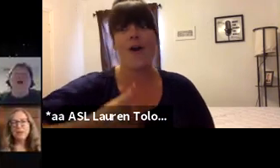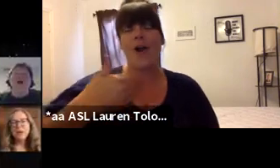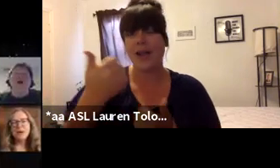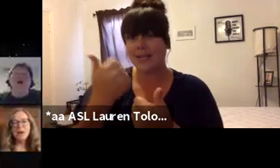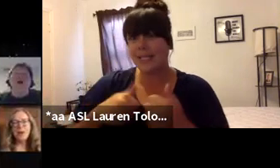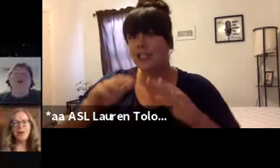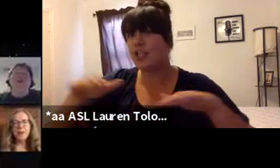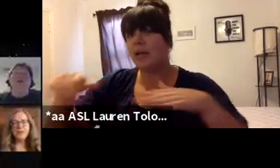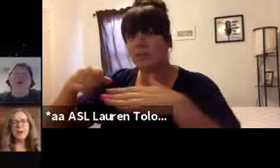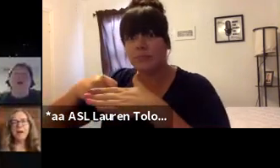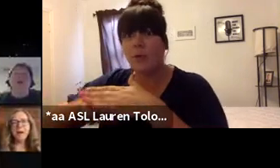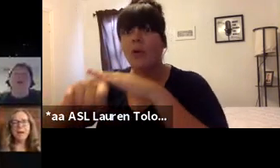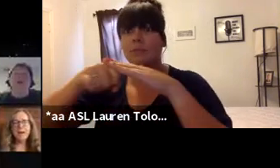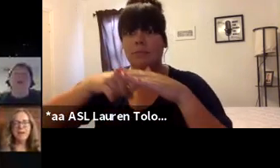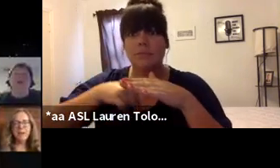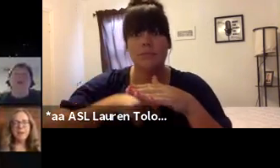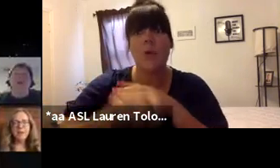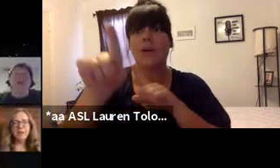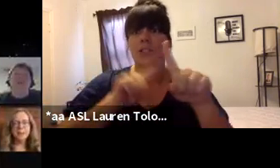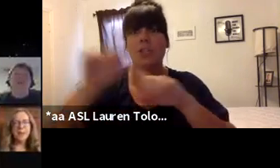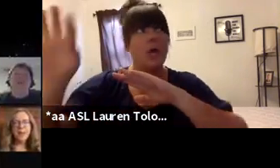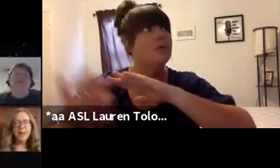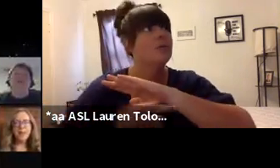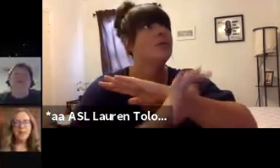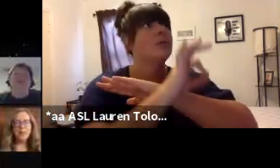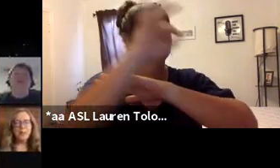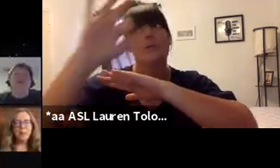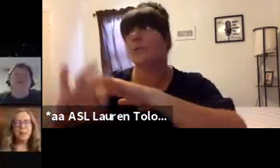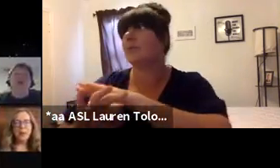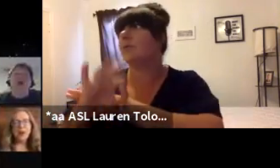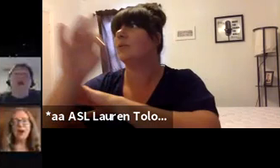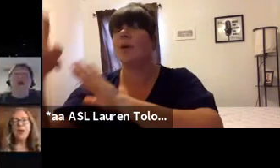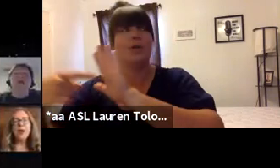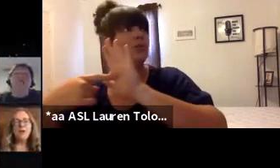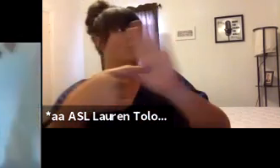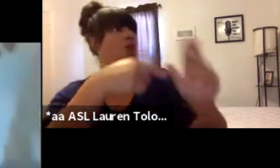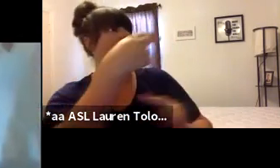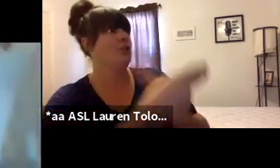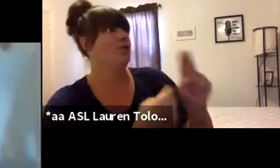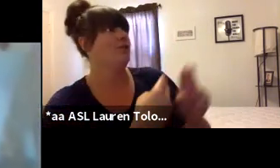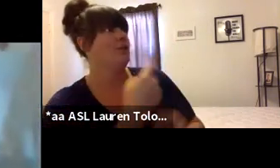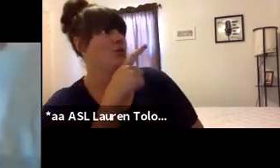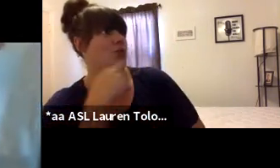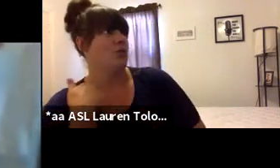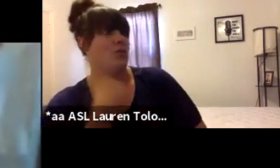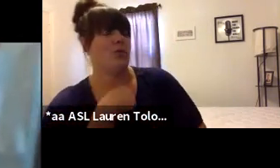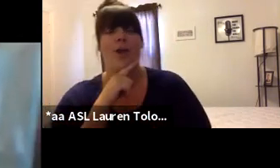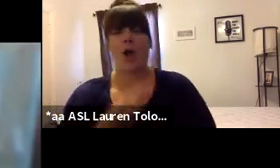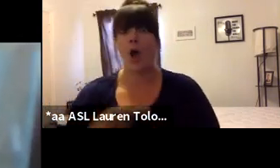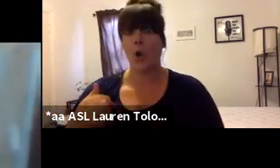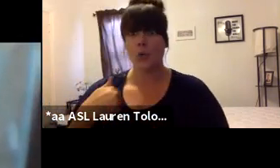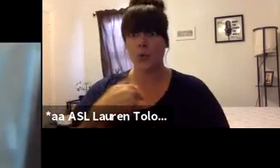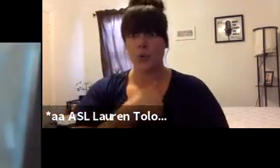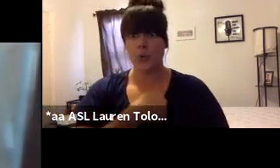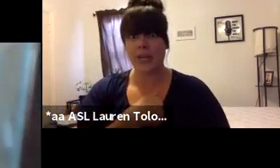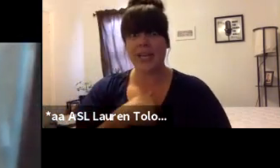star rises and sings to the universe who we are. We are